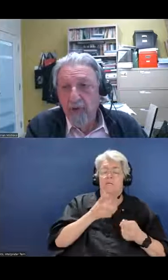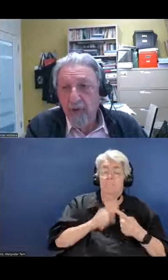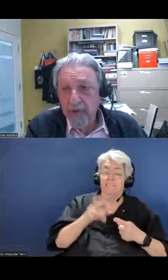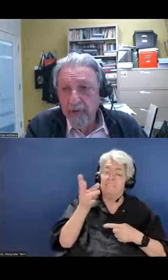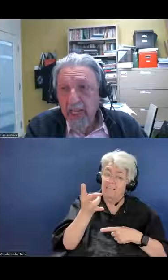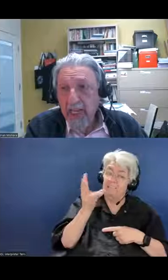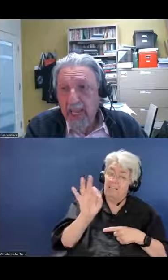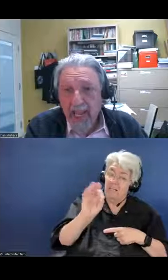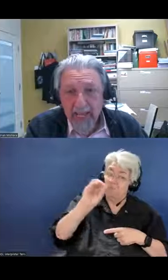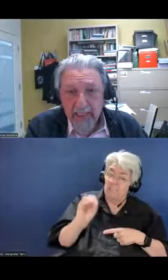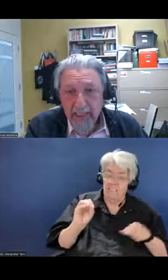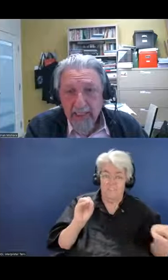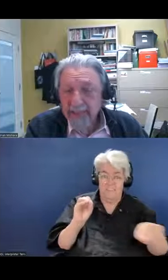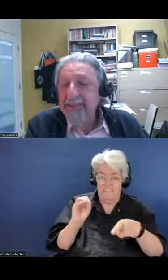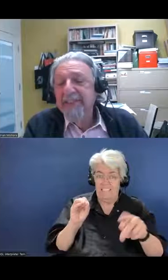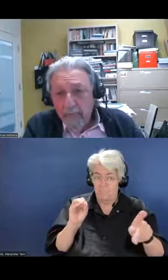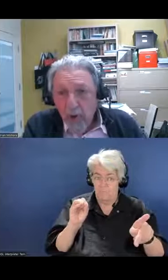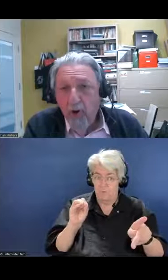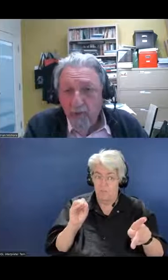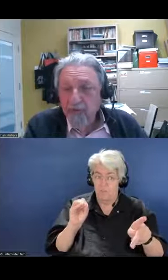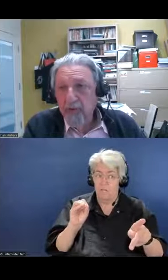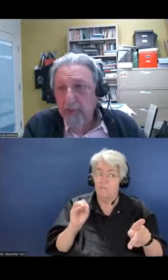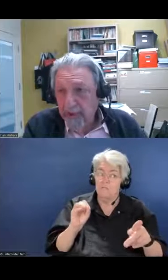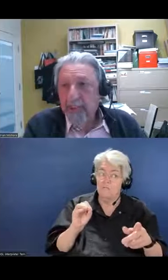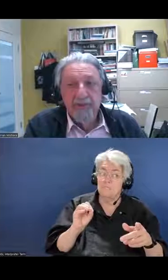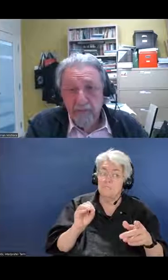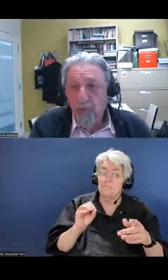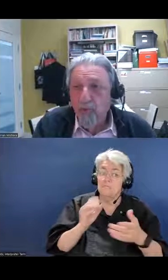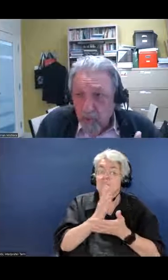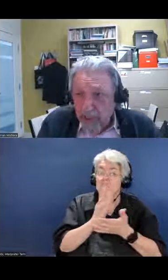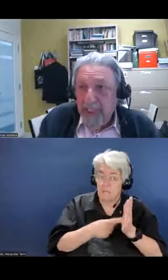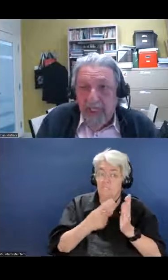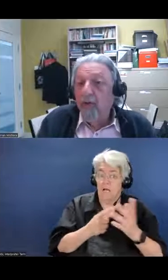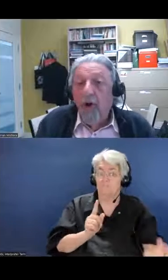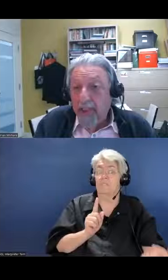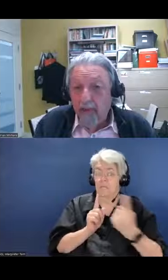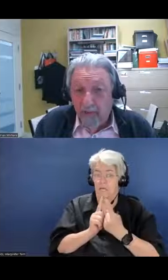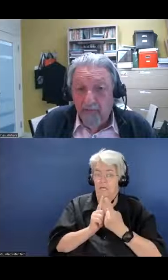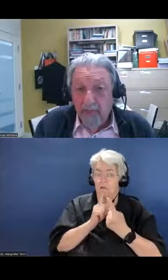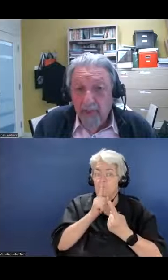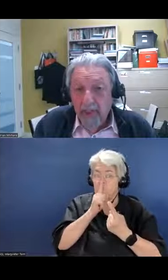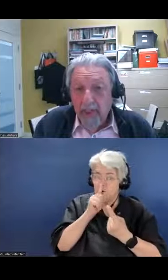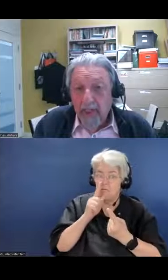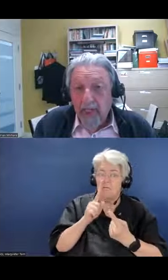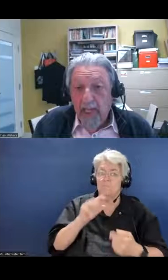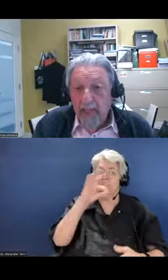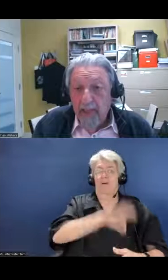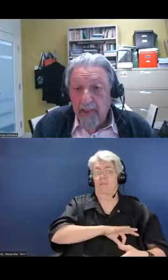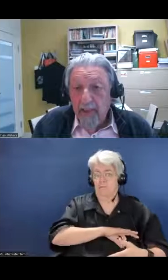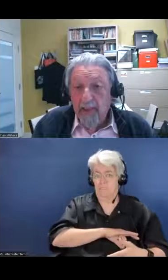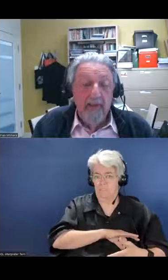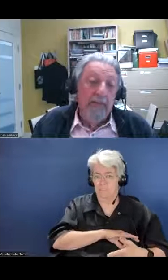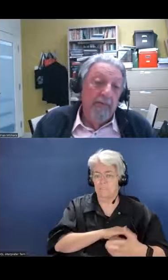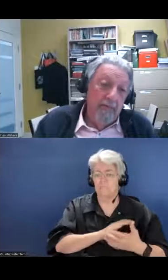79% of the callers had some calls that they seemed to really get a lot of.